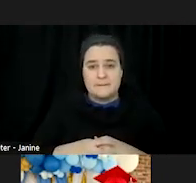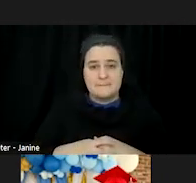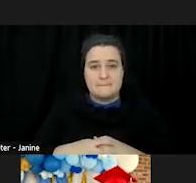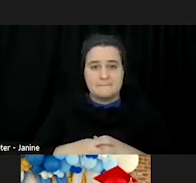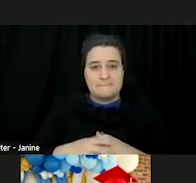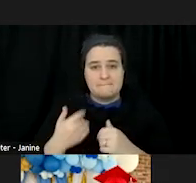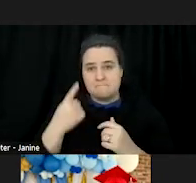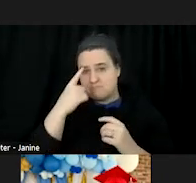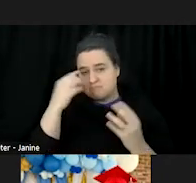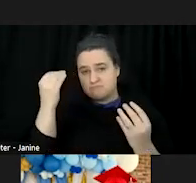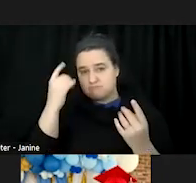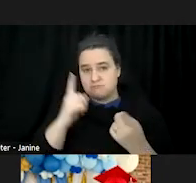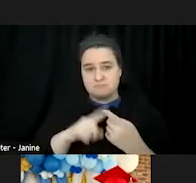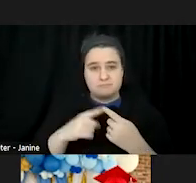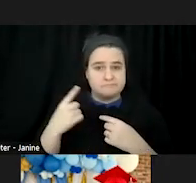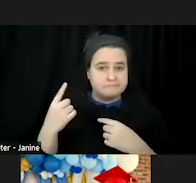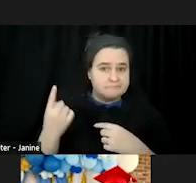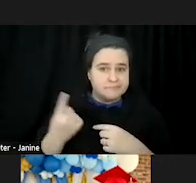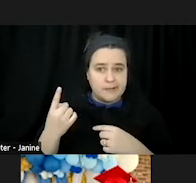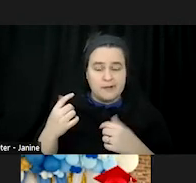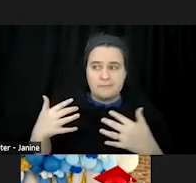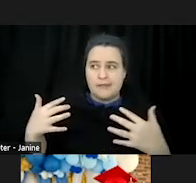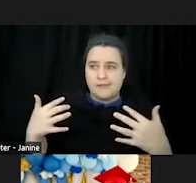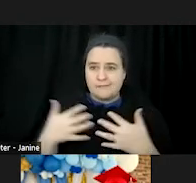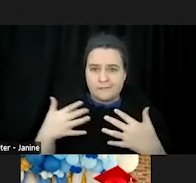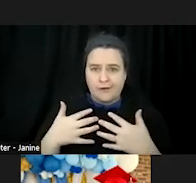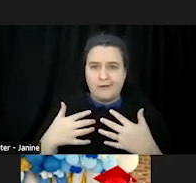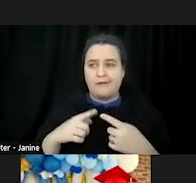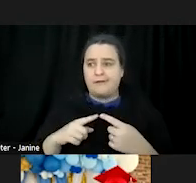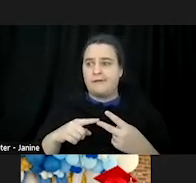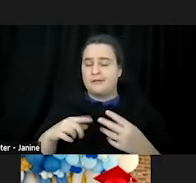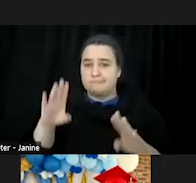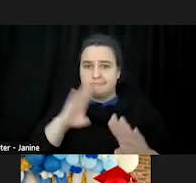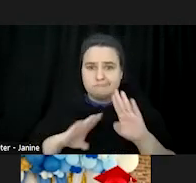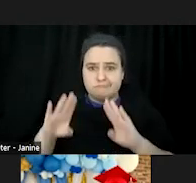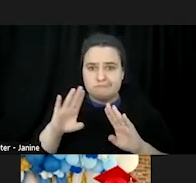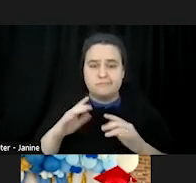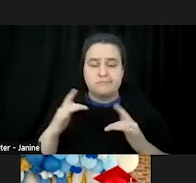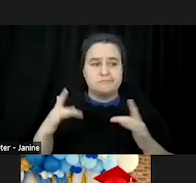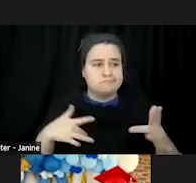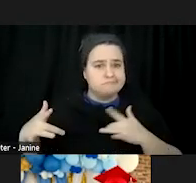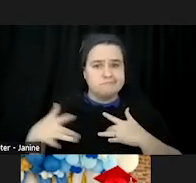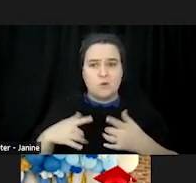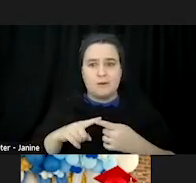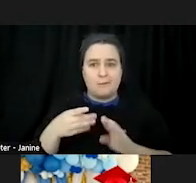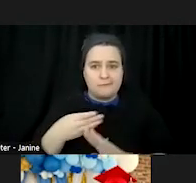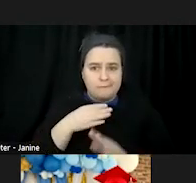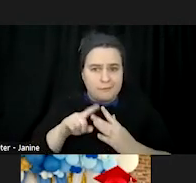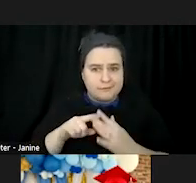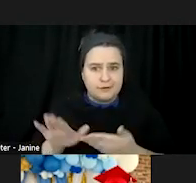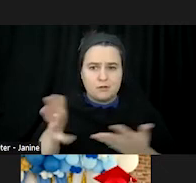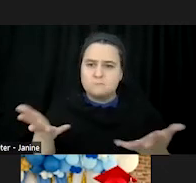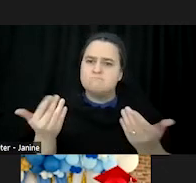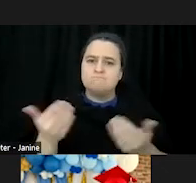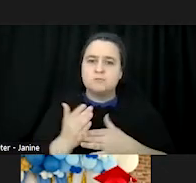has a thought about something that they might have been afraid of or worried about before they started school, you want to